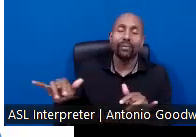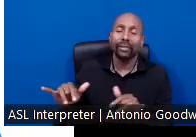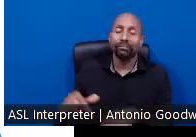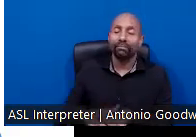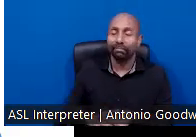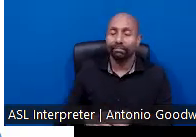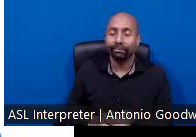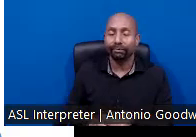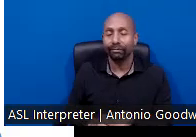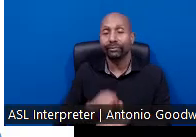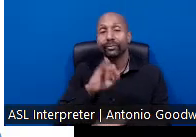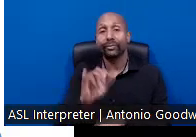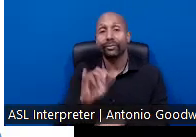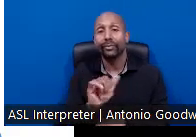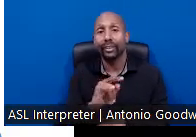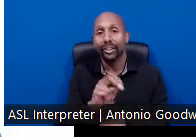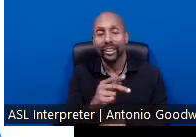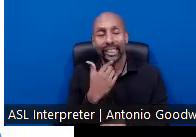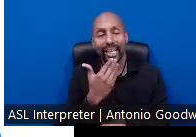All right, so recently in the news,